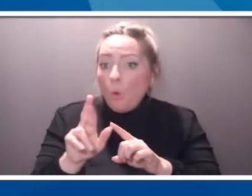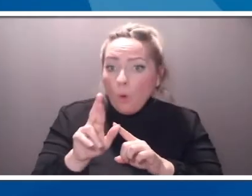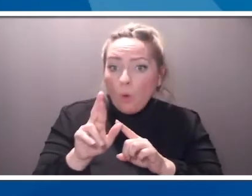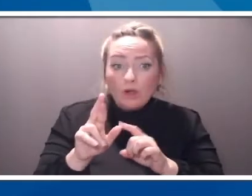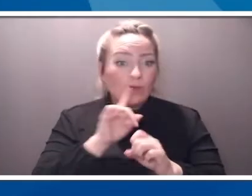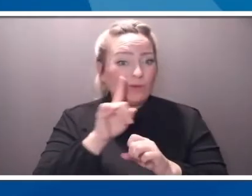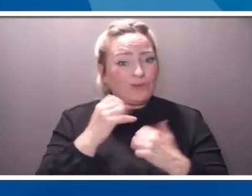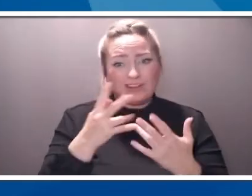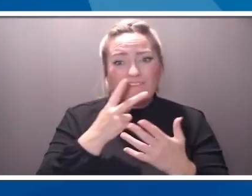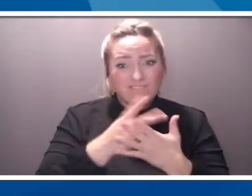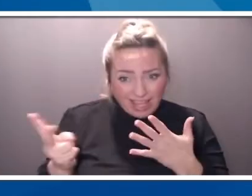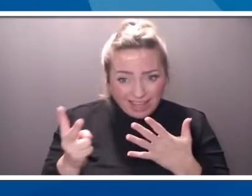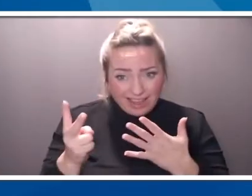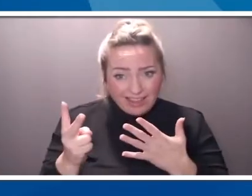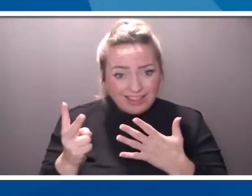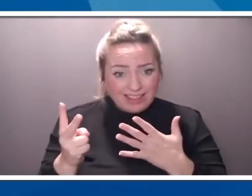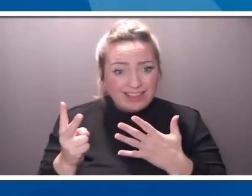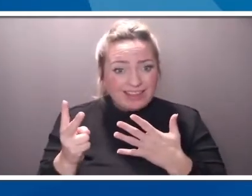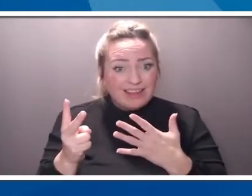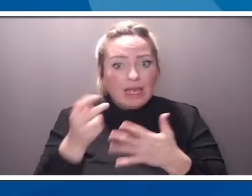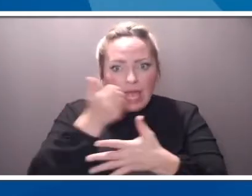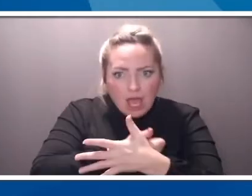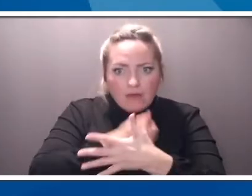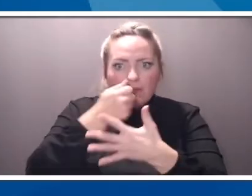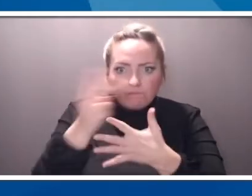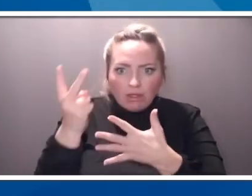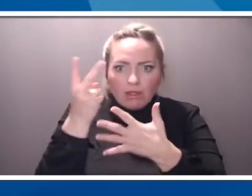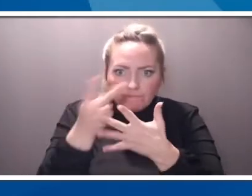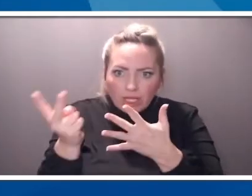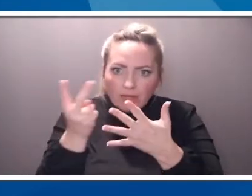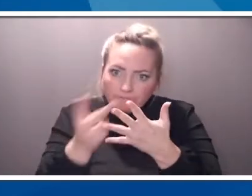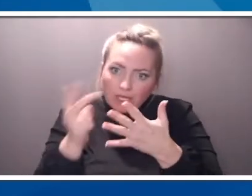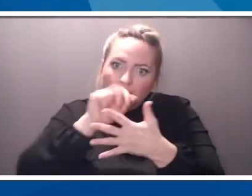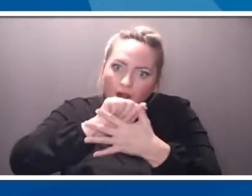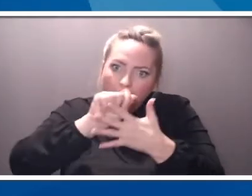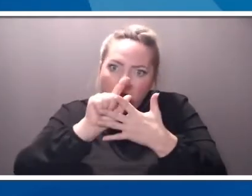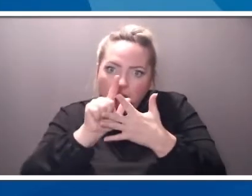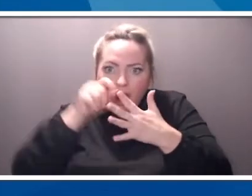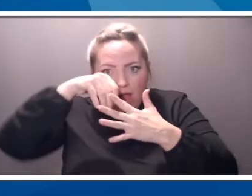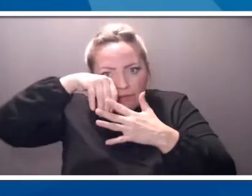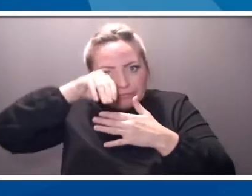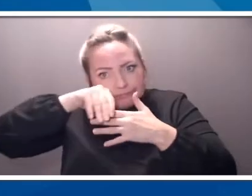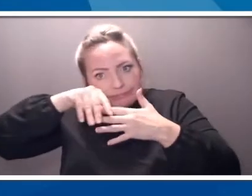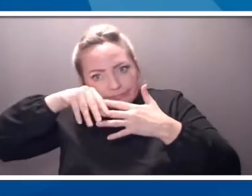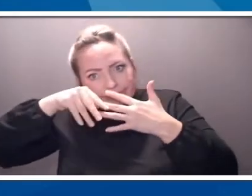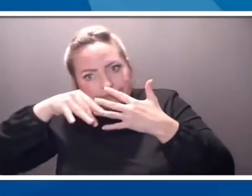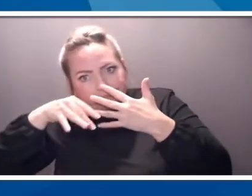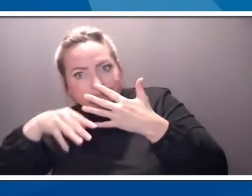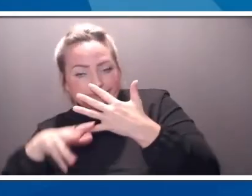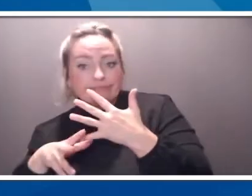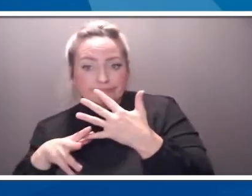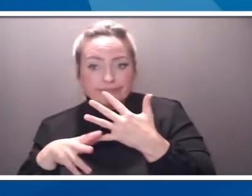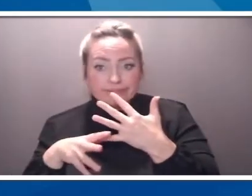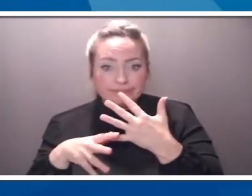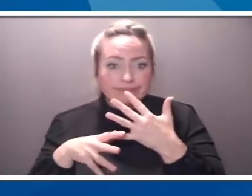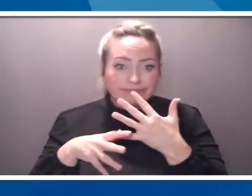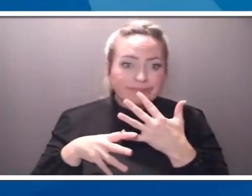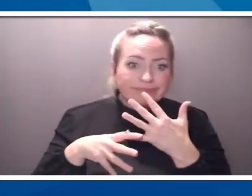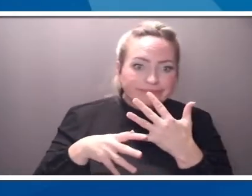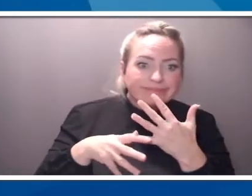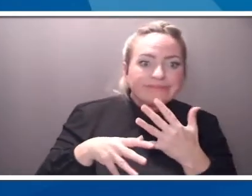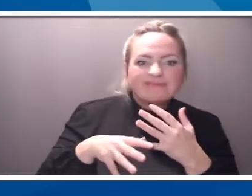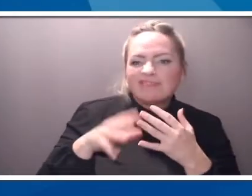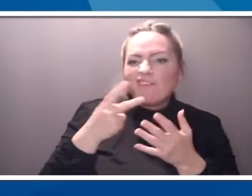assessment? Or, do I really want to fail this at every single step as it falls down the